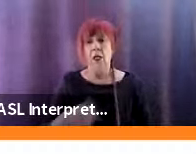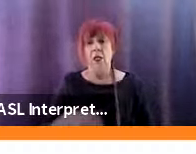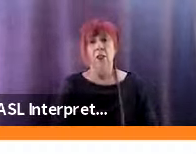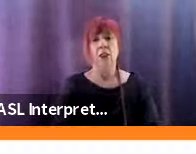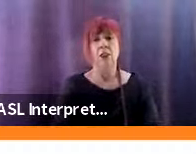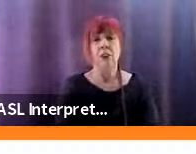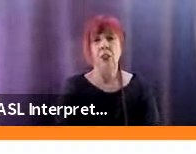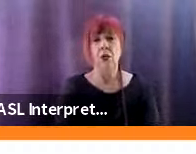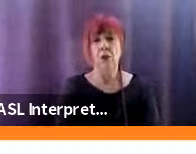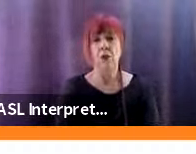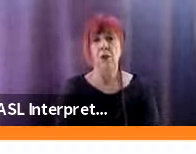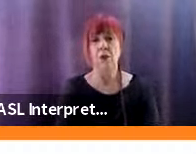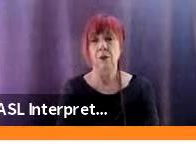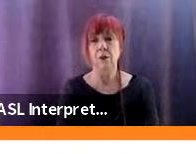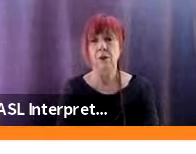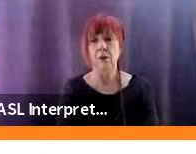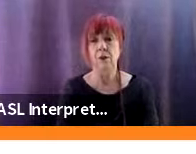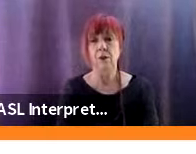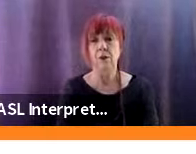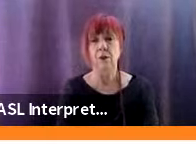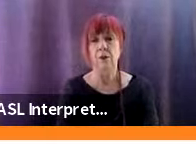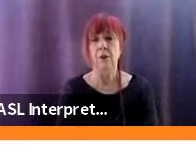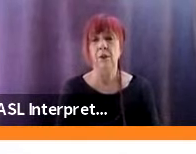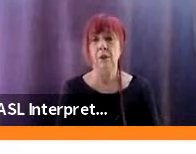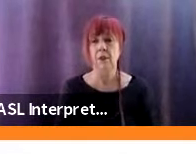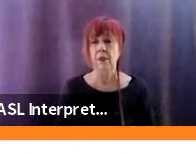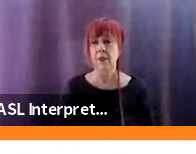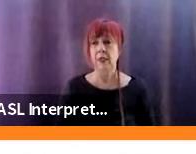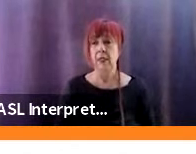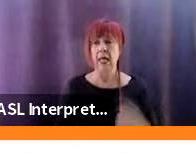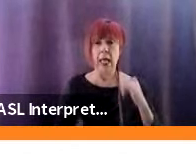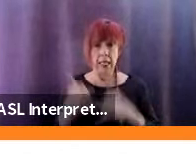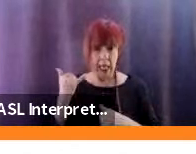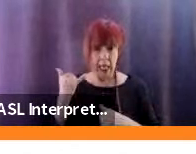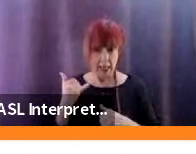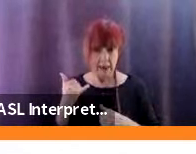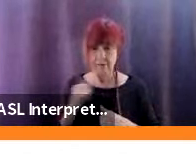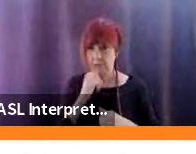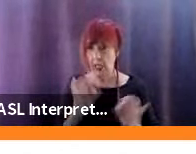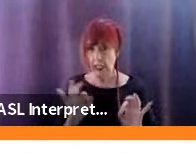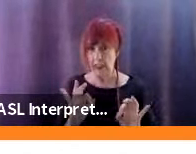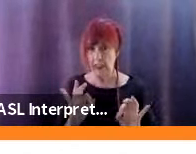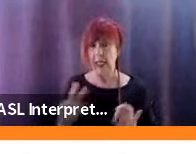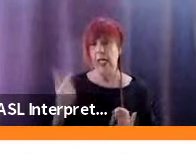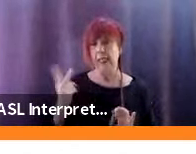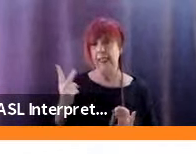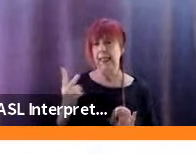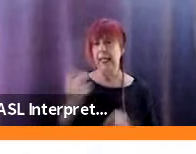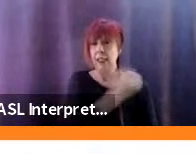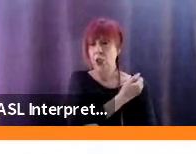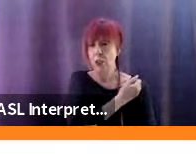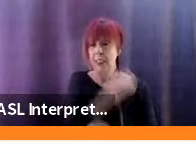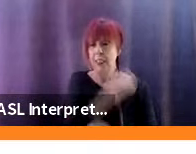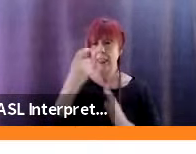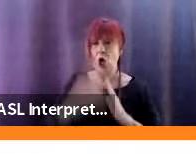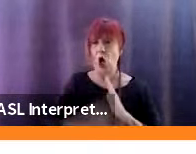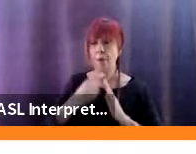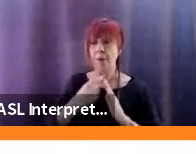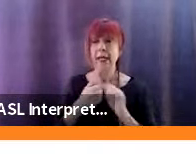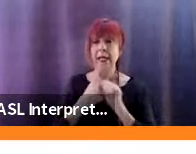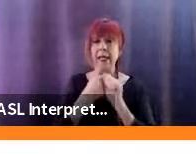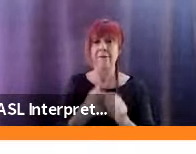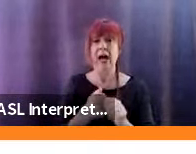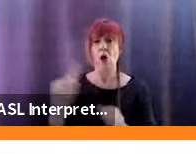especially in those lowest quartile HPI tracks. And last but certainly not least, second doses automatically follow first